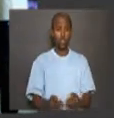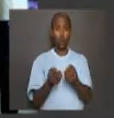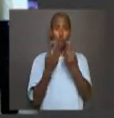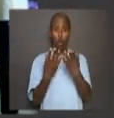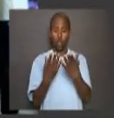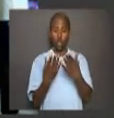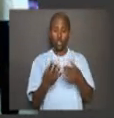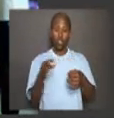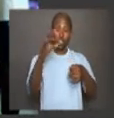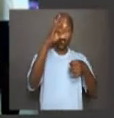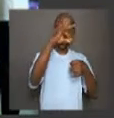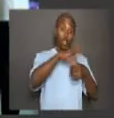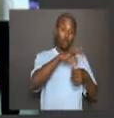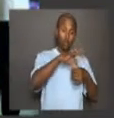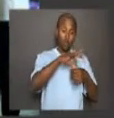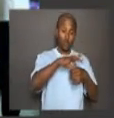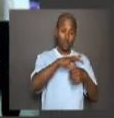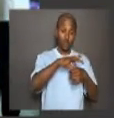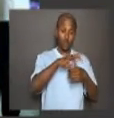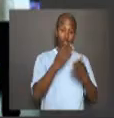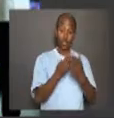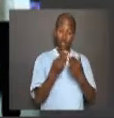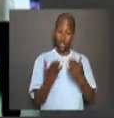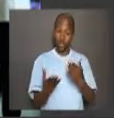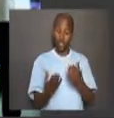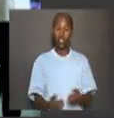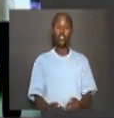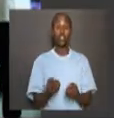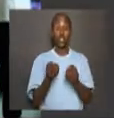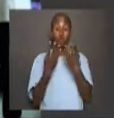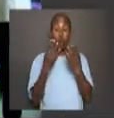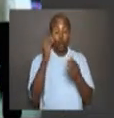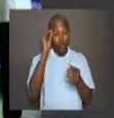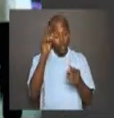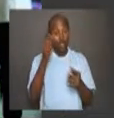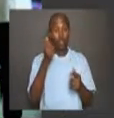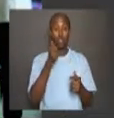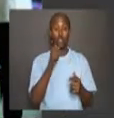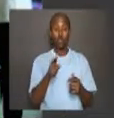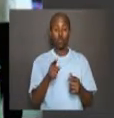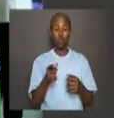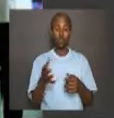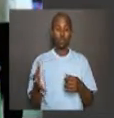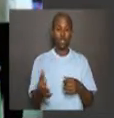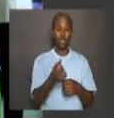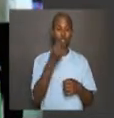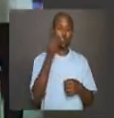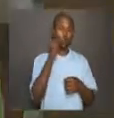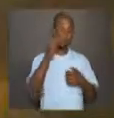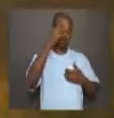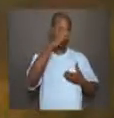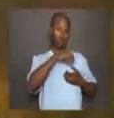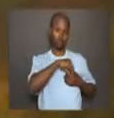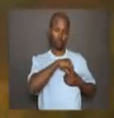an employee sells, the more he or she takes home as income.